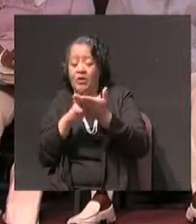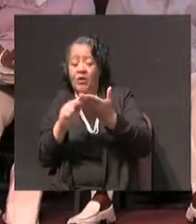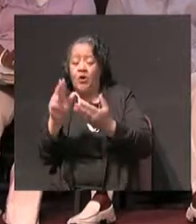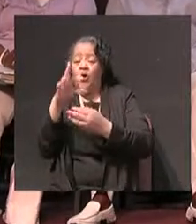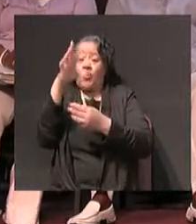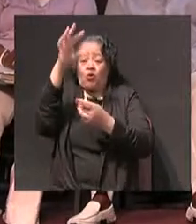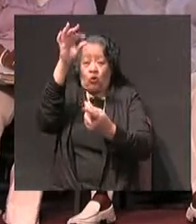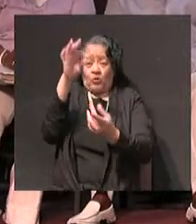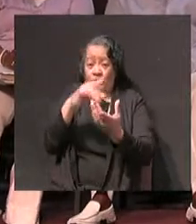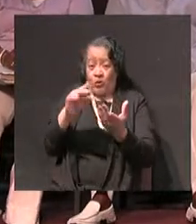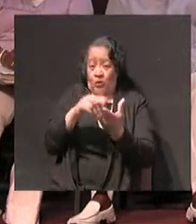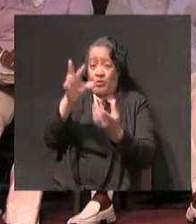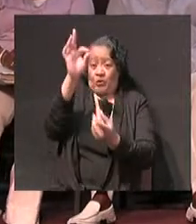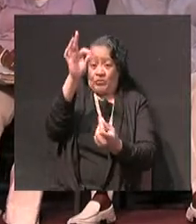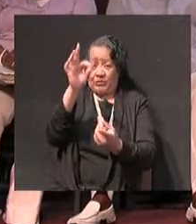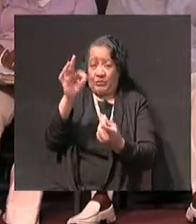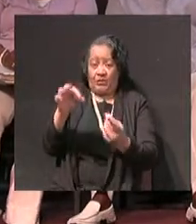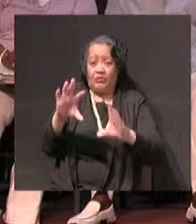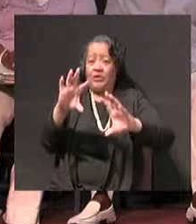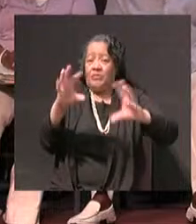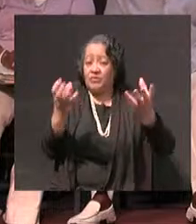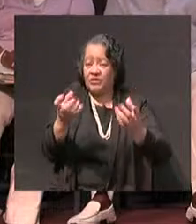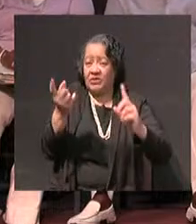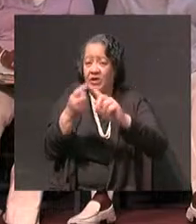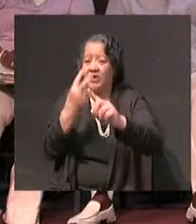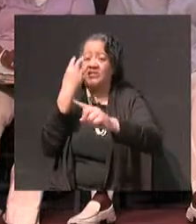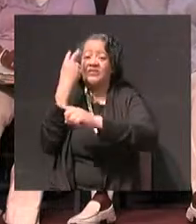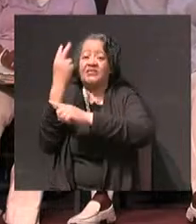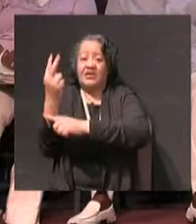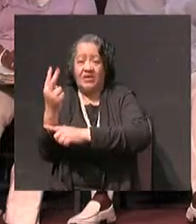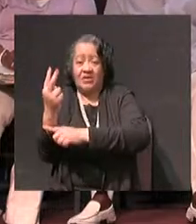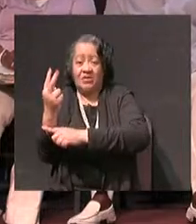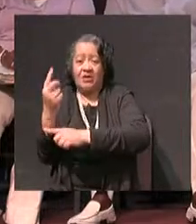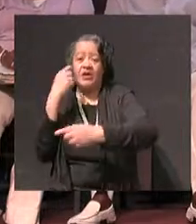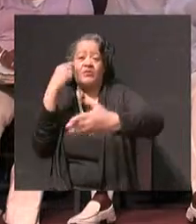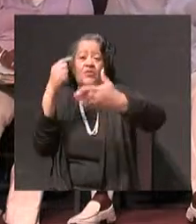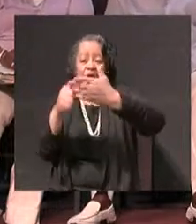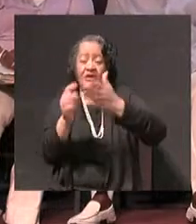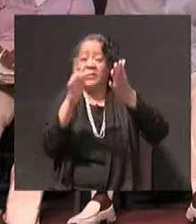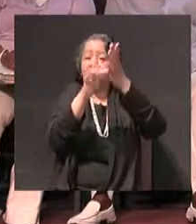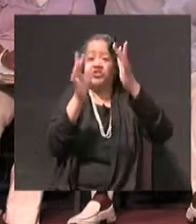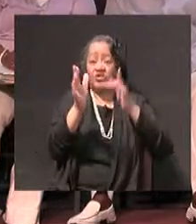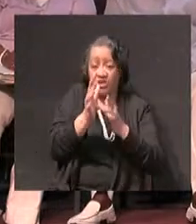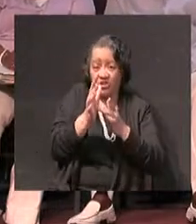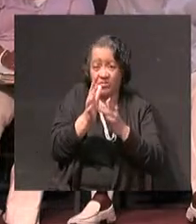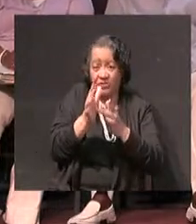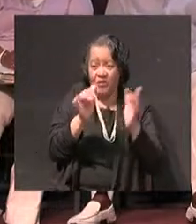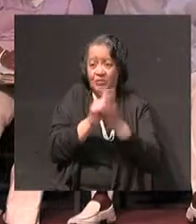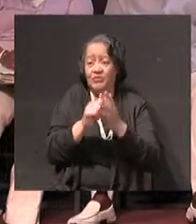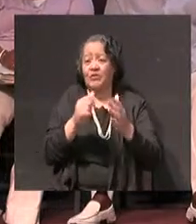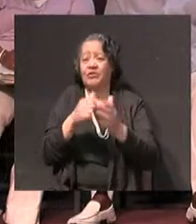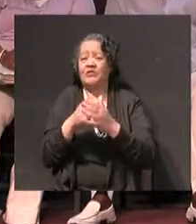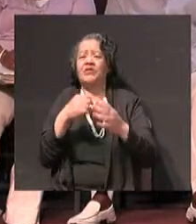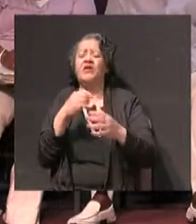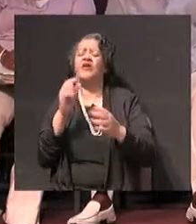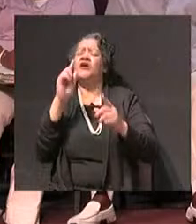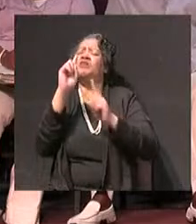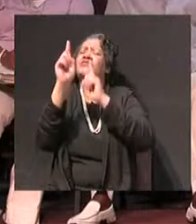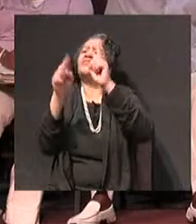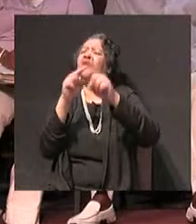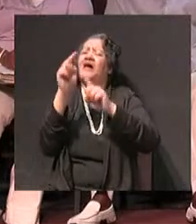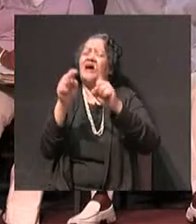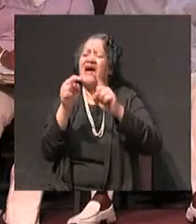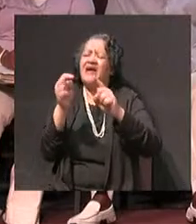Ghost doesn't want them to see is Jesus. Now, I know what you're asking. You're